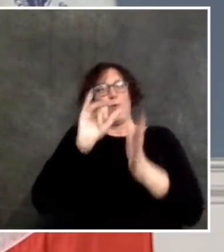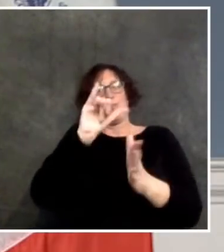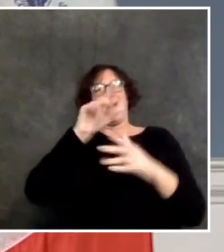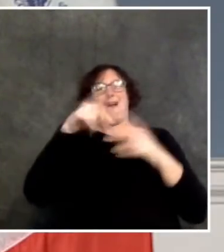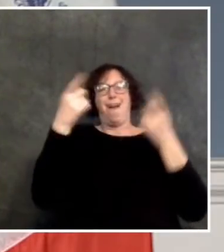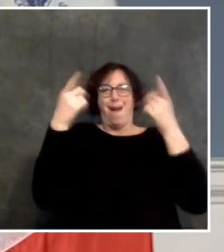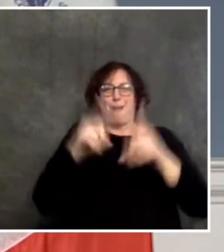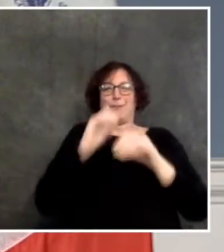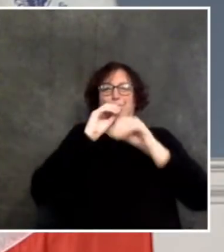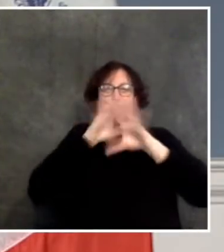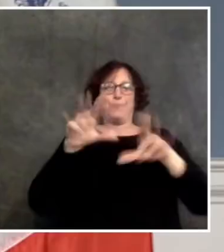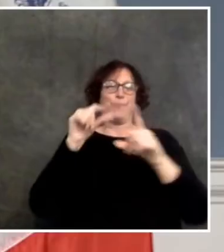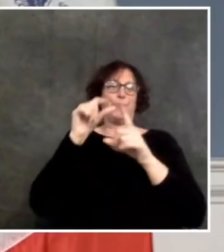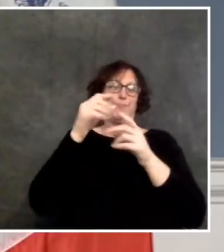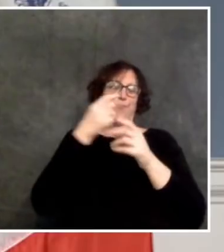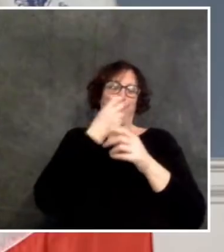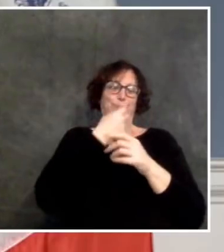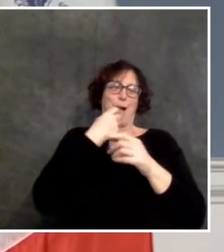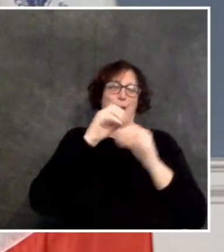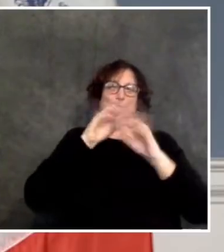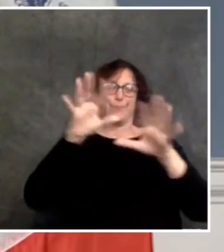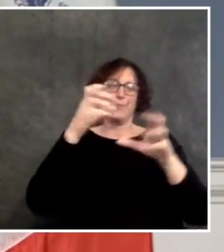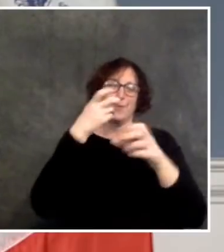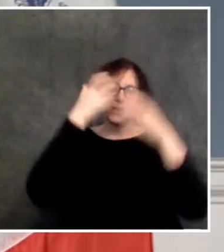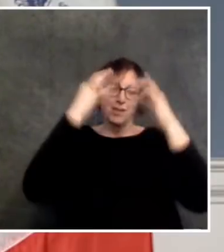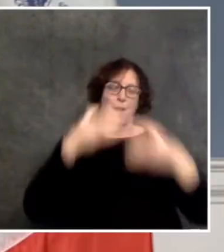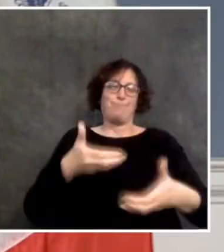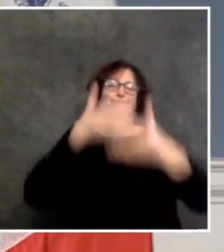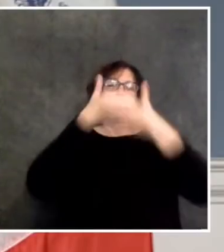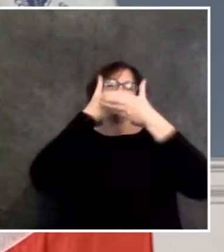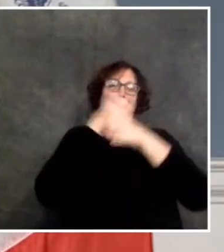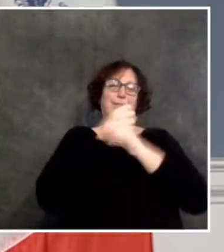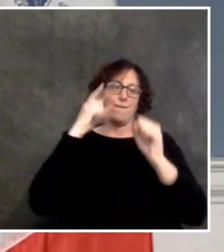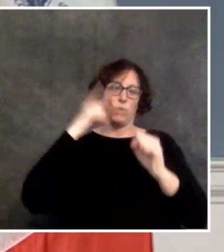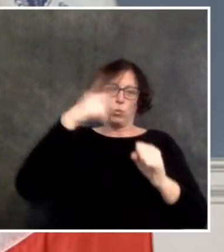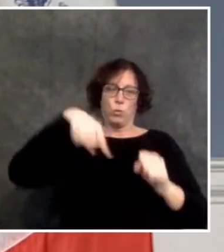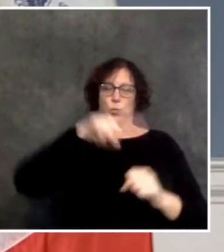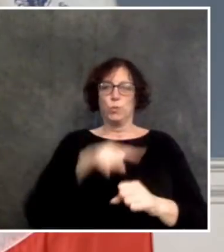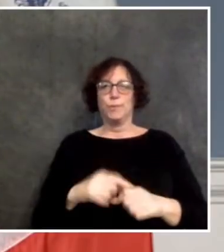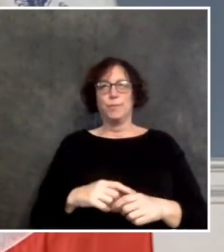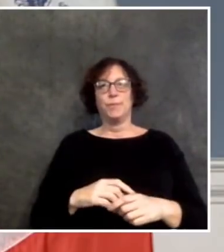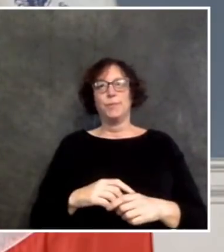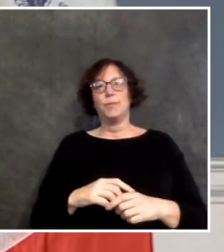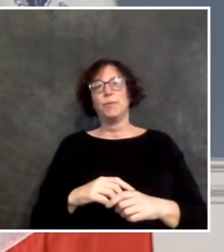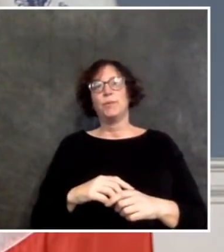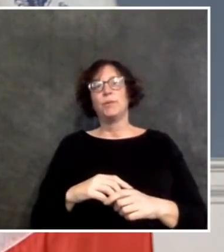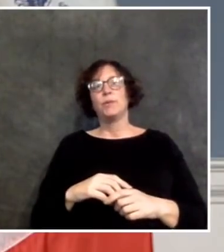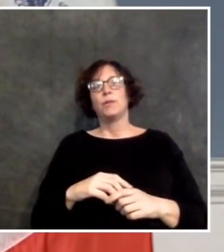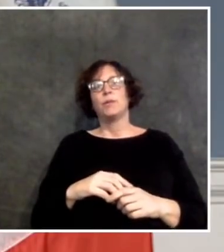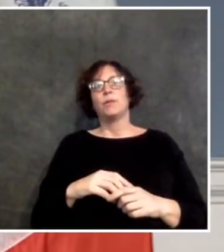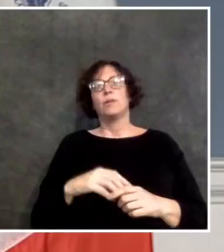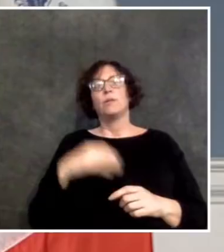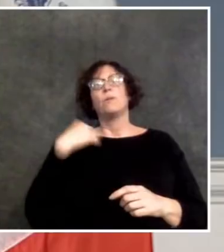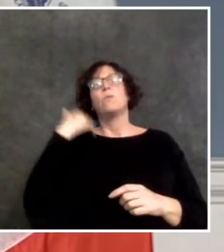studies. That doesn't mean everything is known about it. It just, for the first time, gave our health